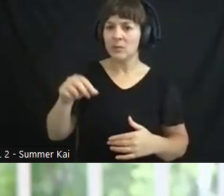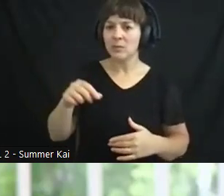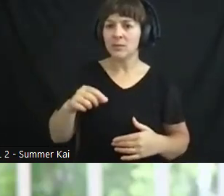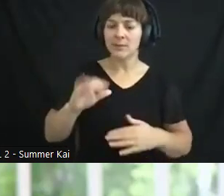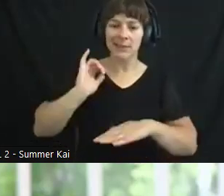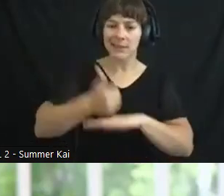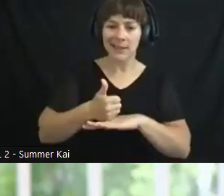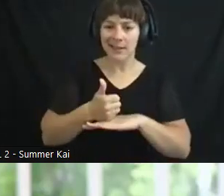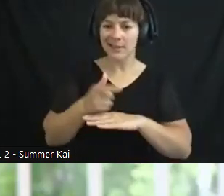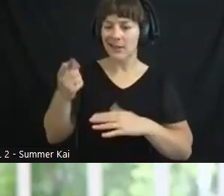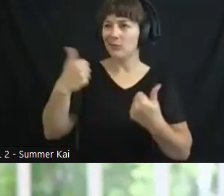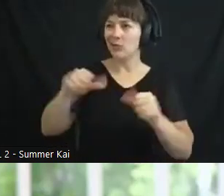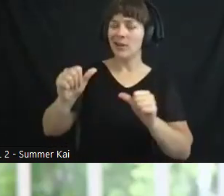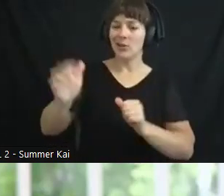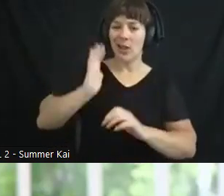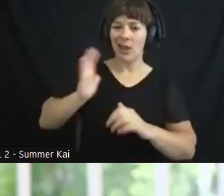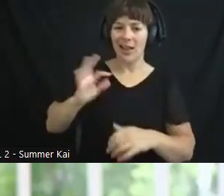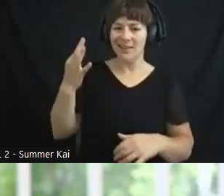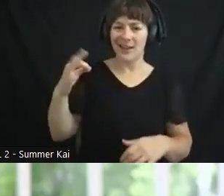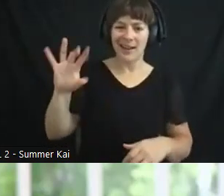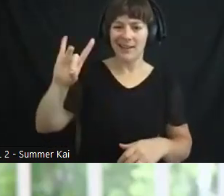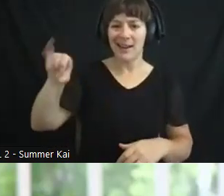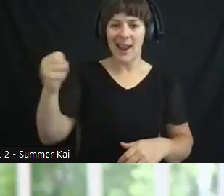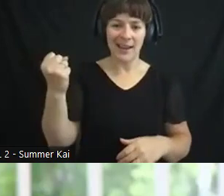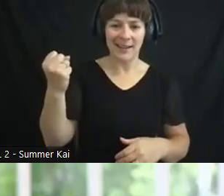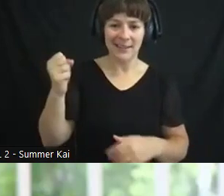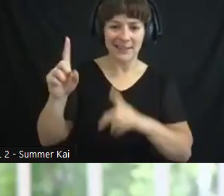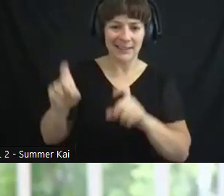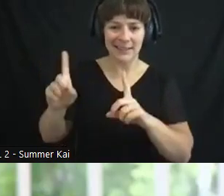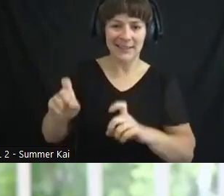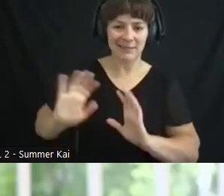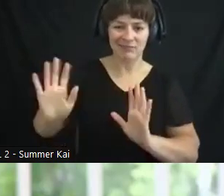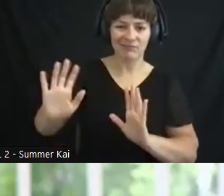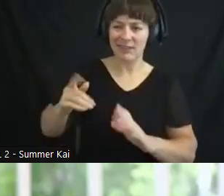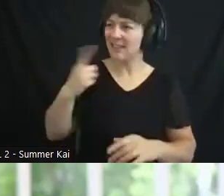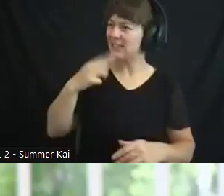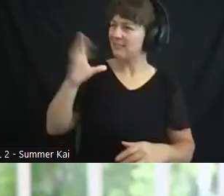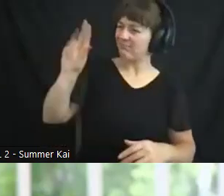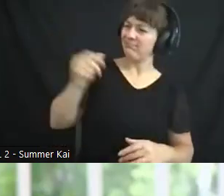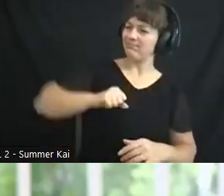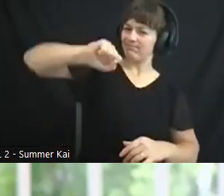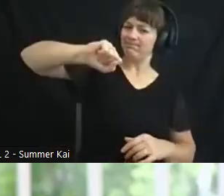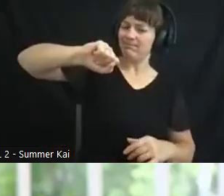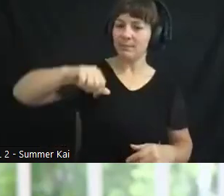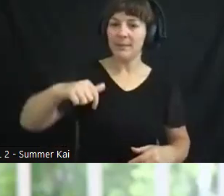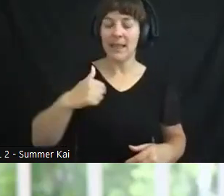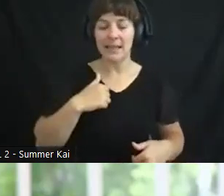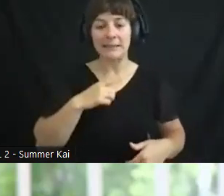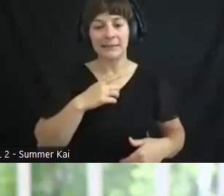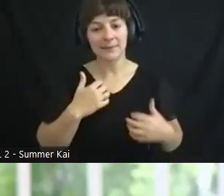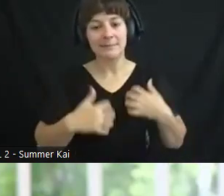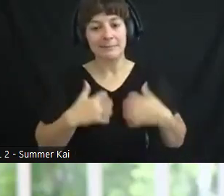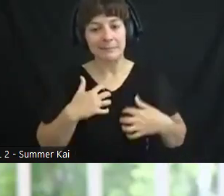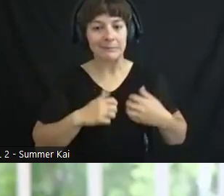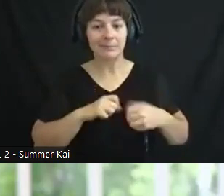whatever asset test. I am disheartened to see the